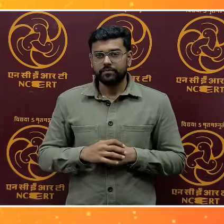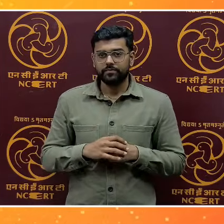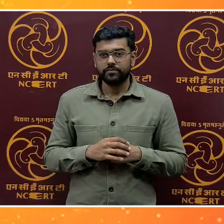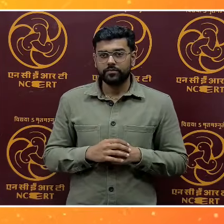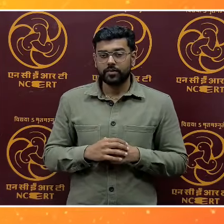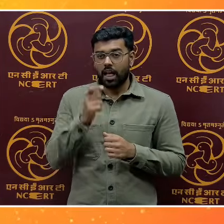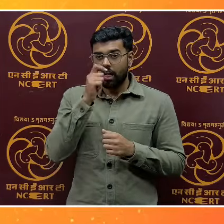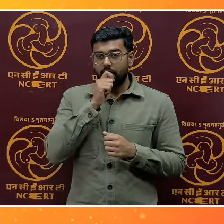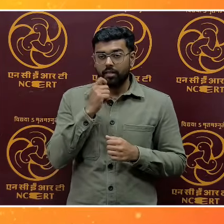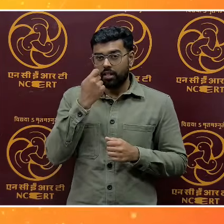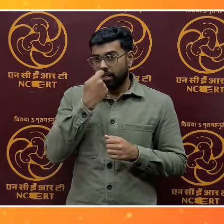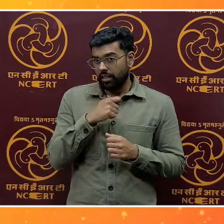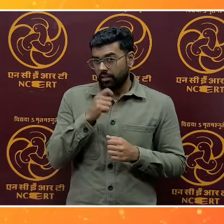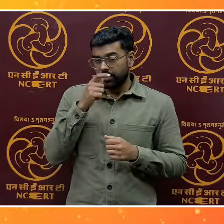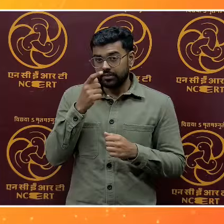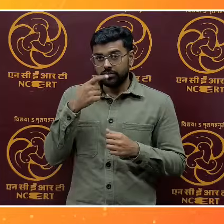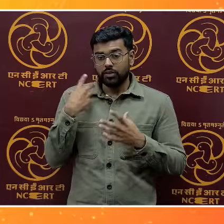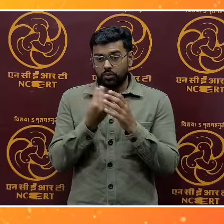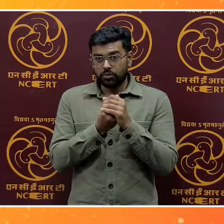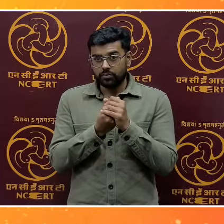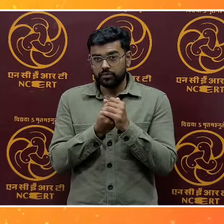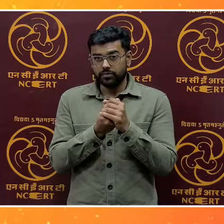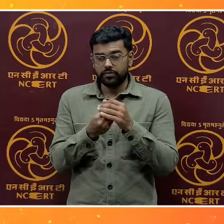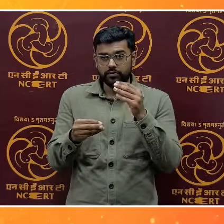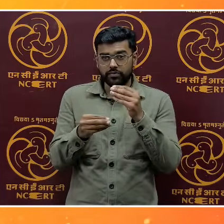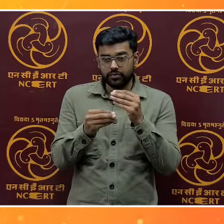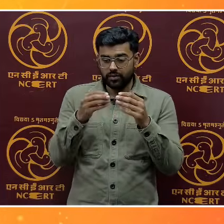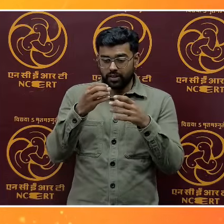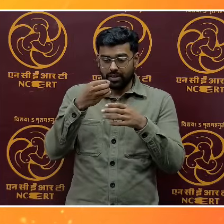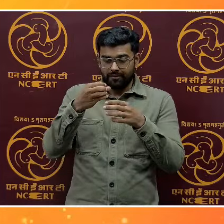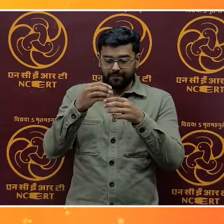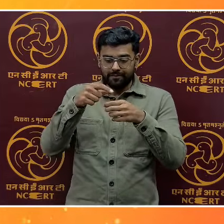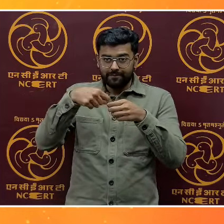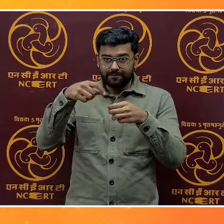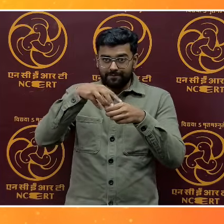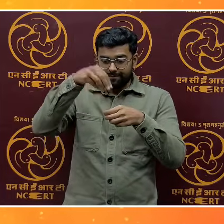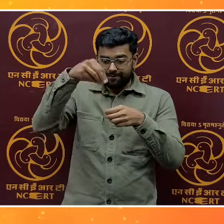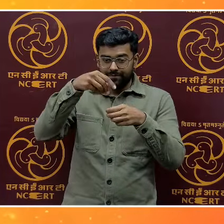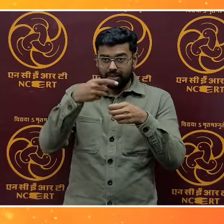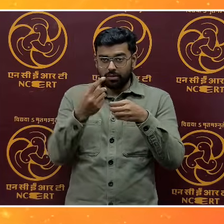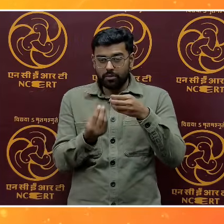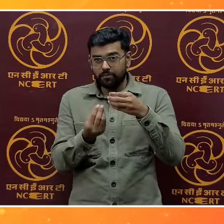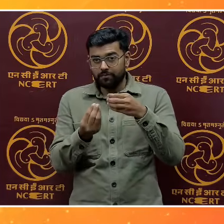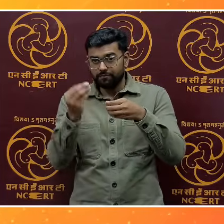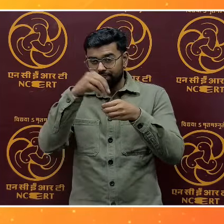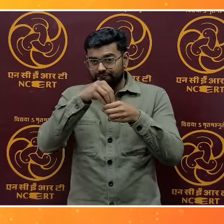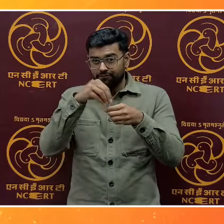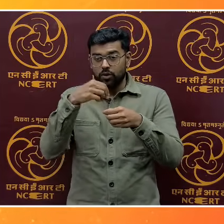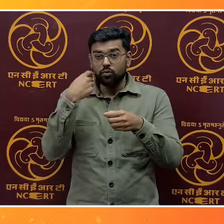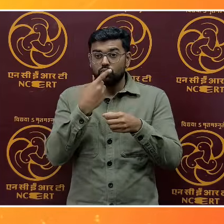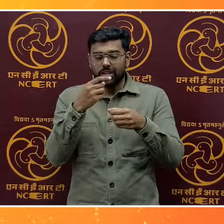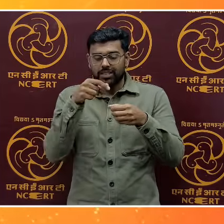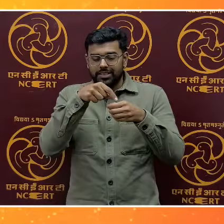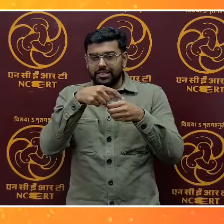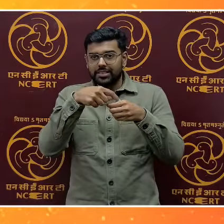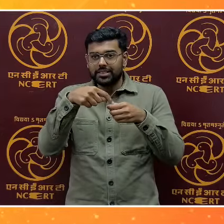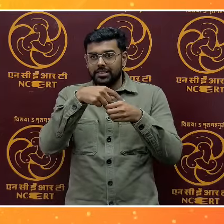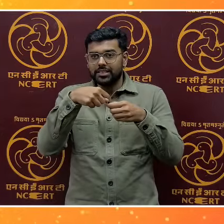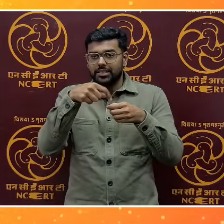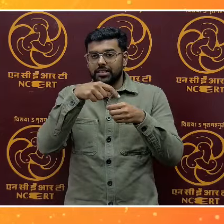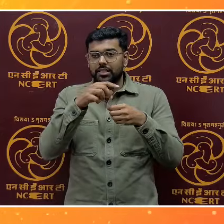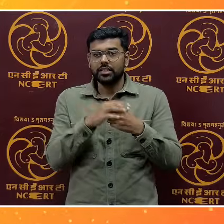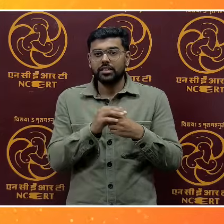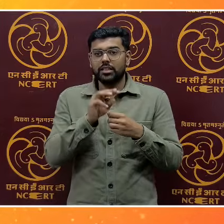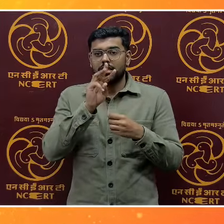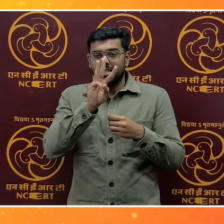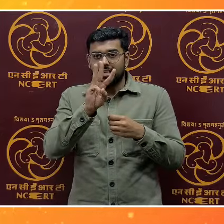ice cream can be put into a cone with base radius 3.5 centimeters and